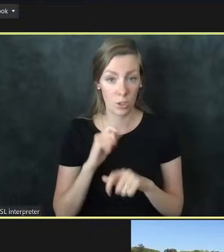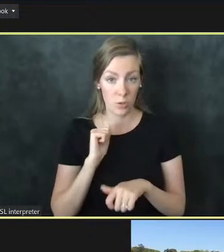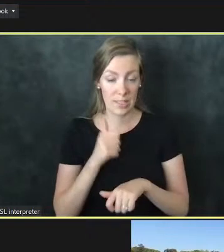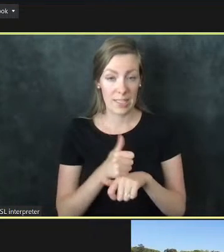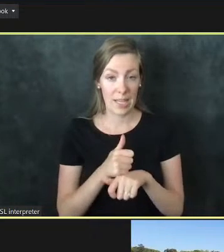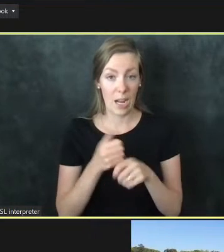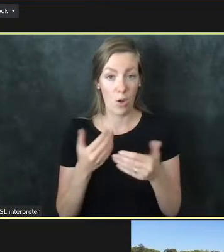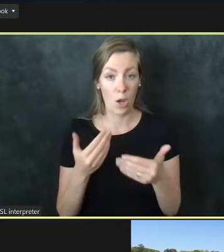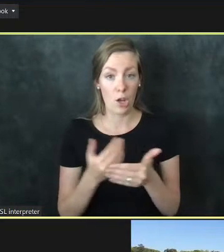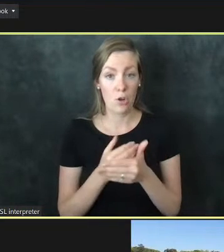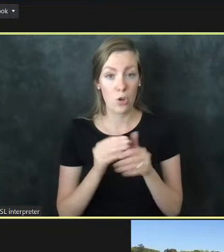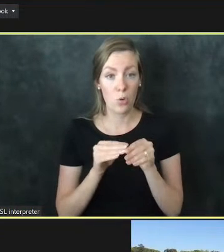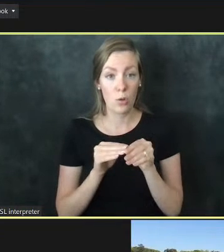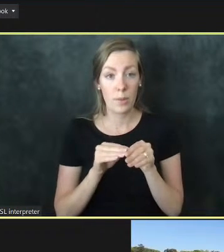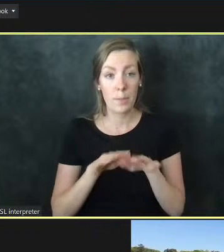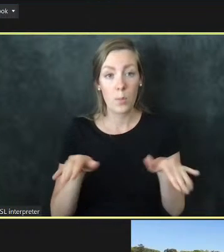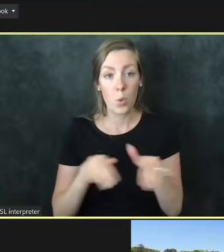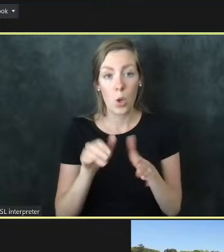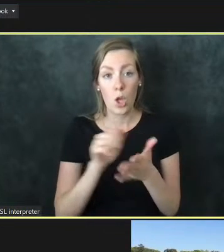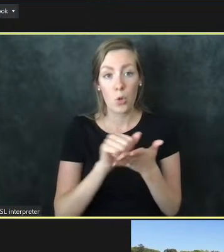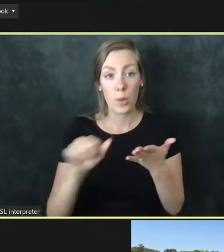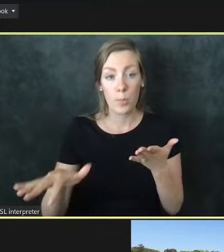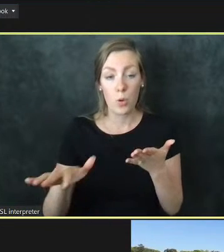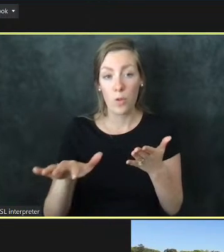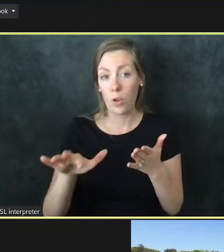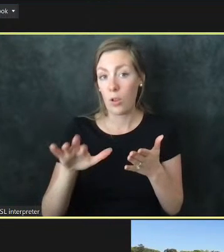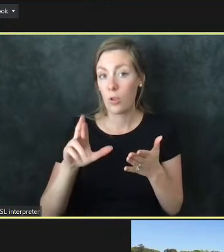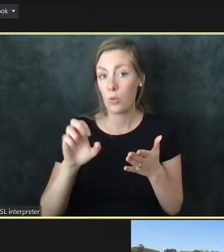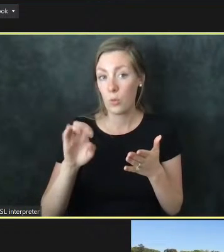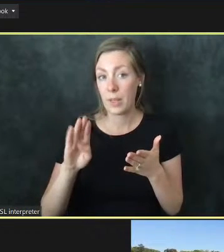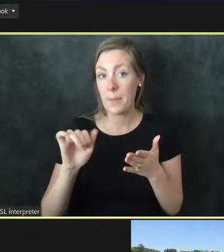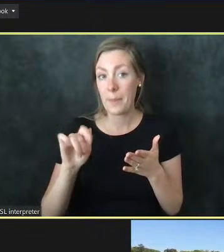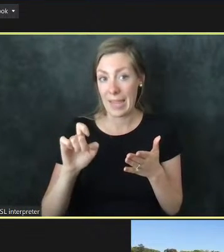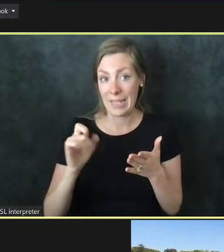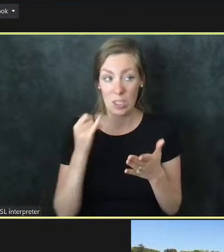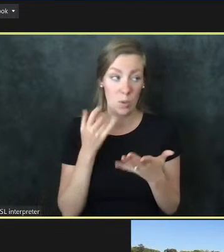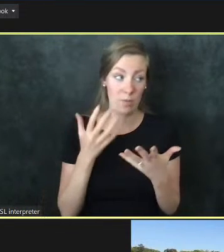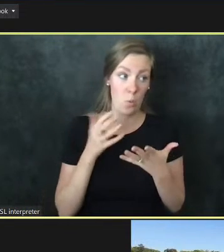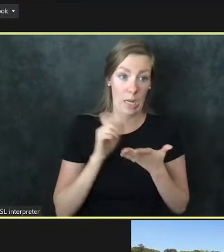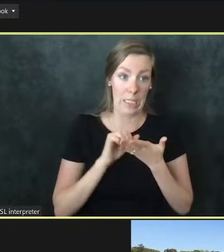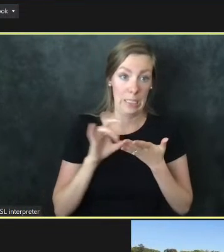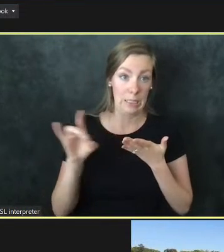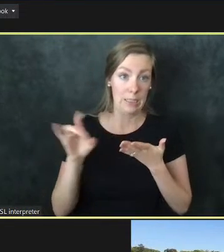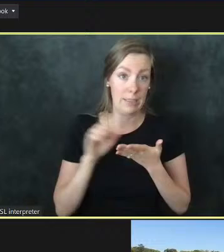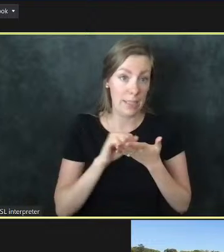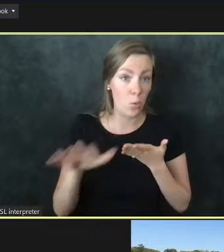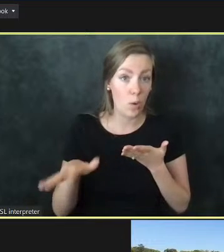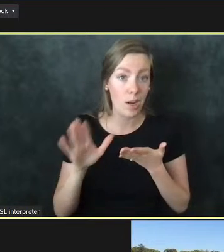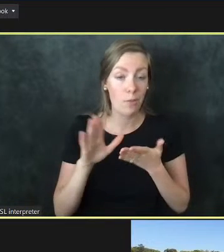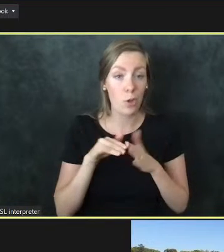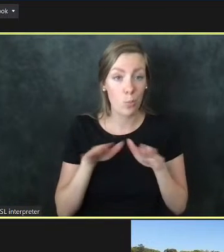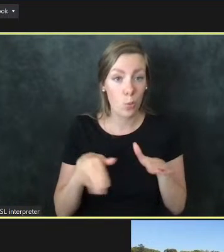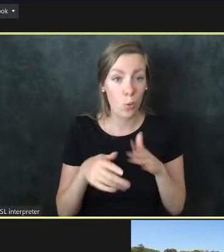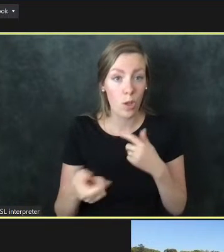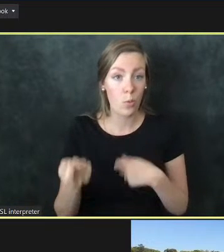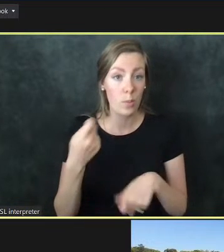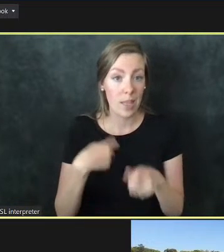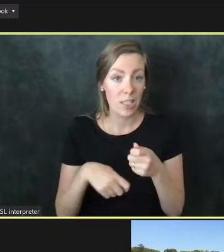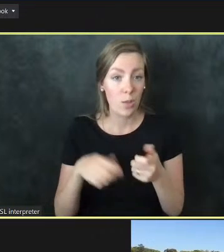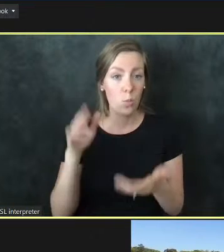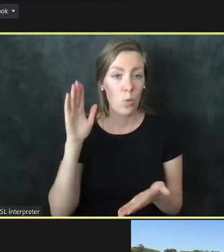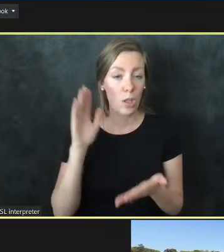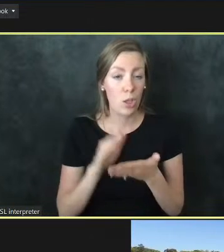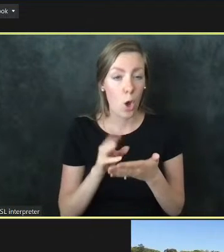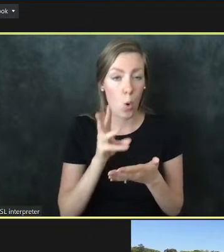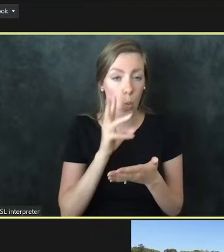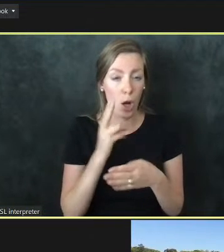alberca. removal rebate. So if there's folks that También are hay una para interested remover. in Si alguien removing está their pools and interesado replacing them en with remover better su use alberca, alternatives, we